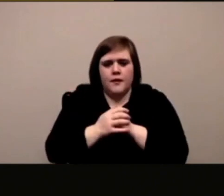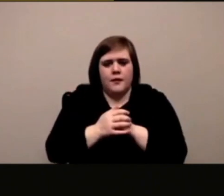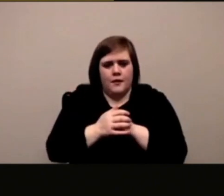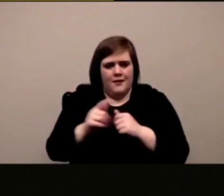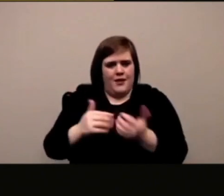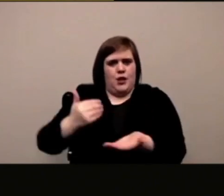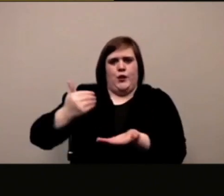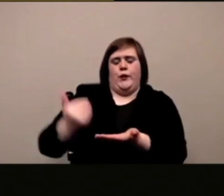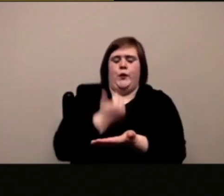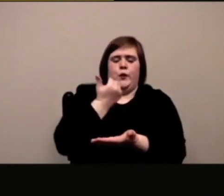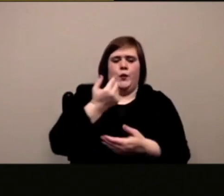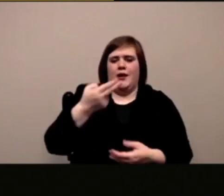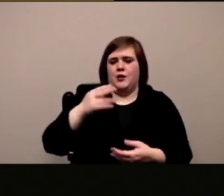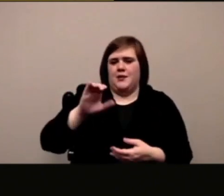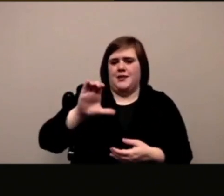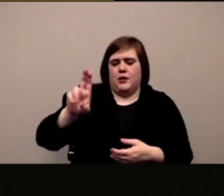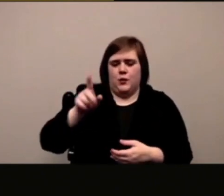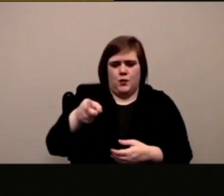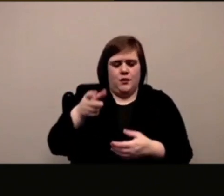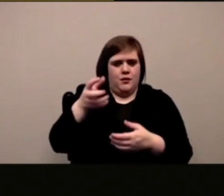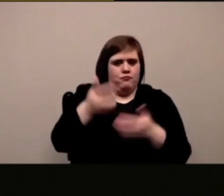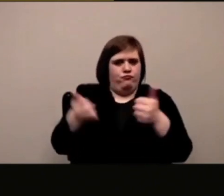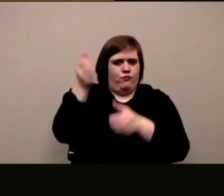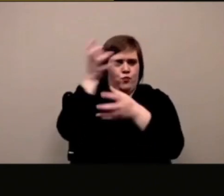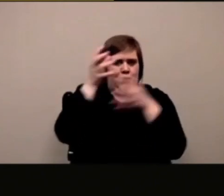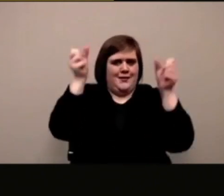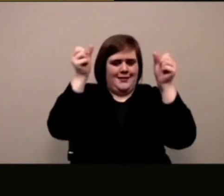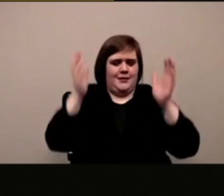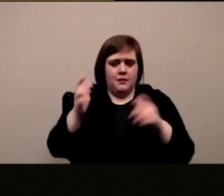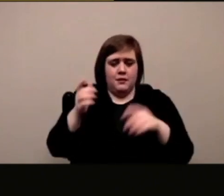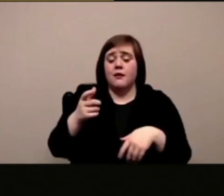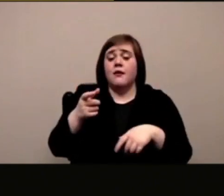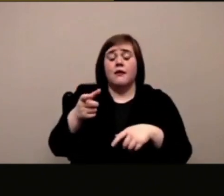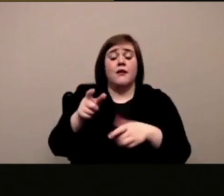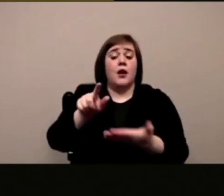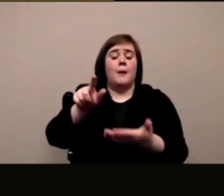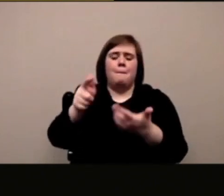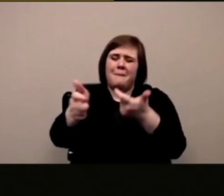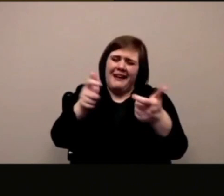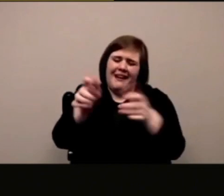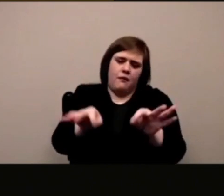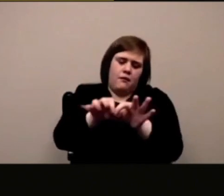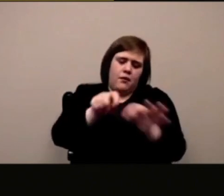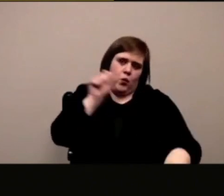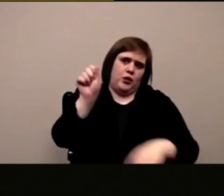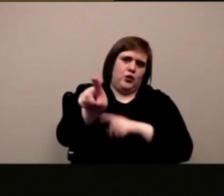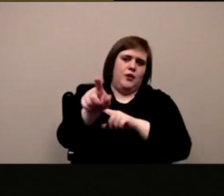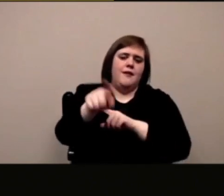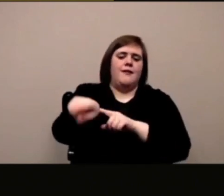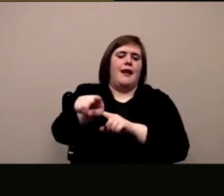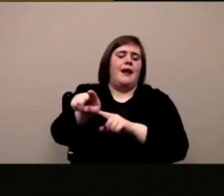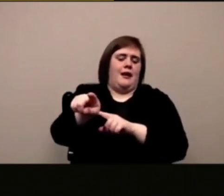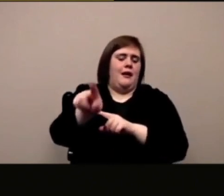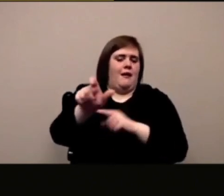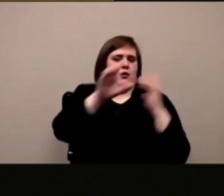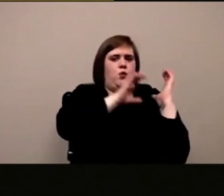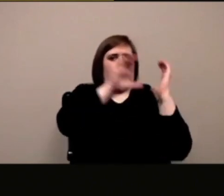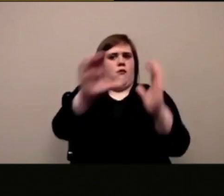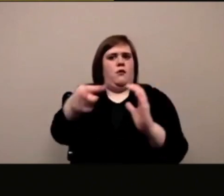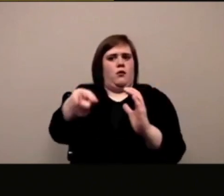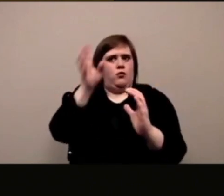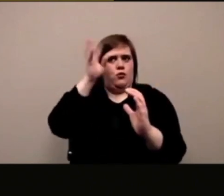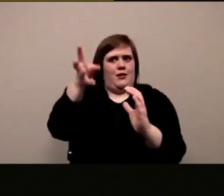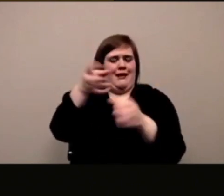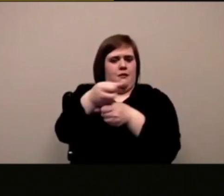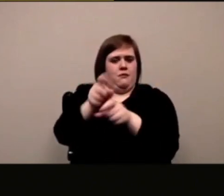new HBCU president. And the question that they're posed with, or their big question, is that they have to create these campuses and